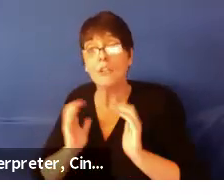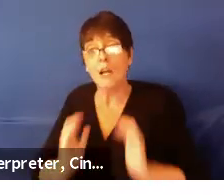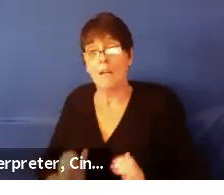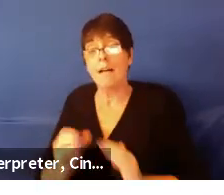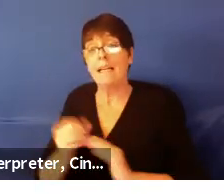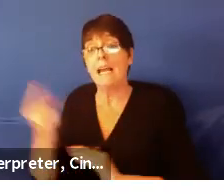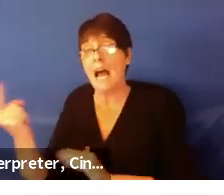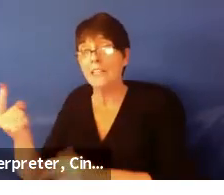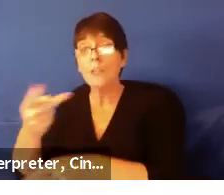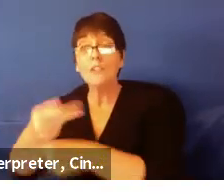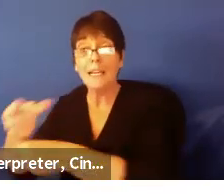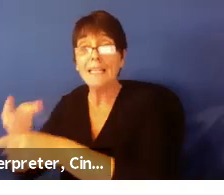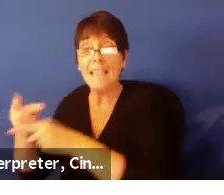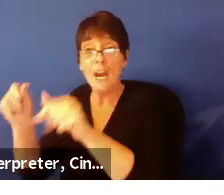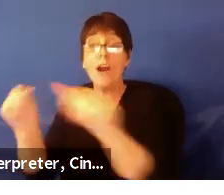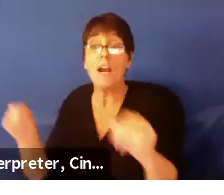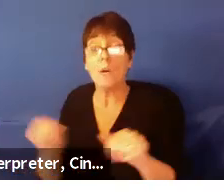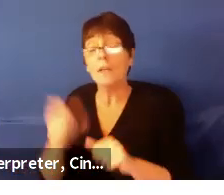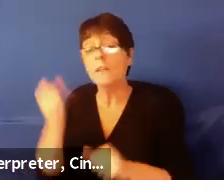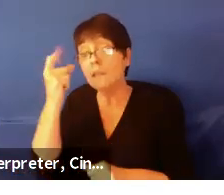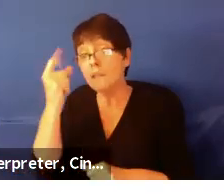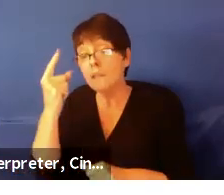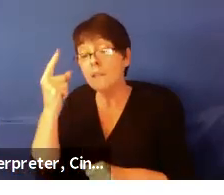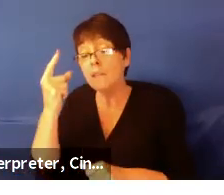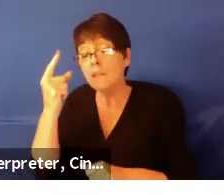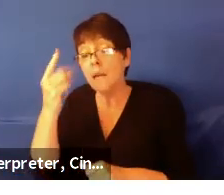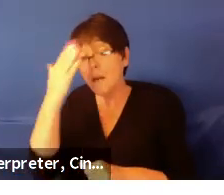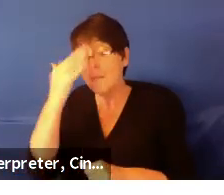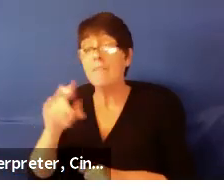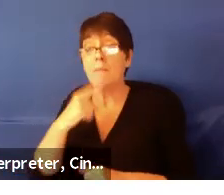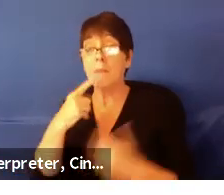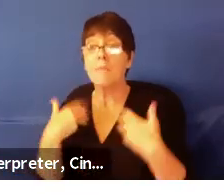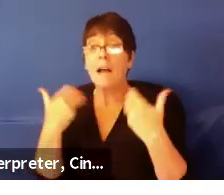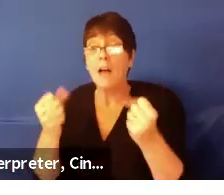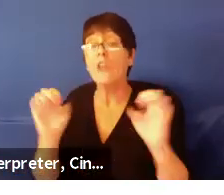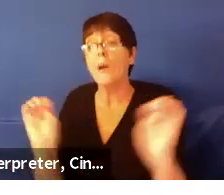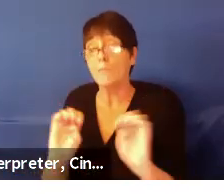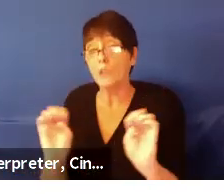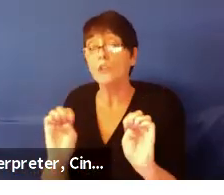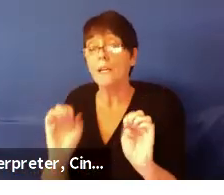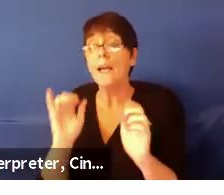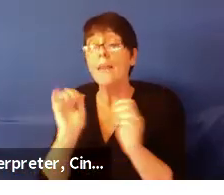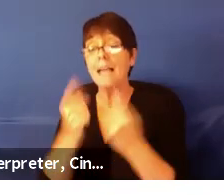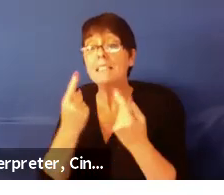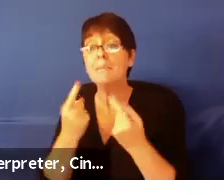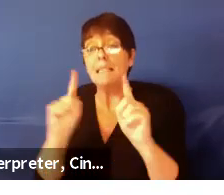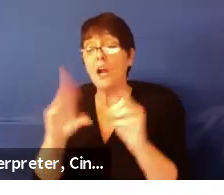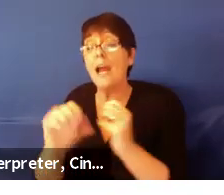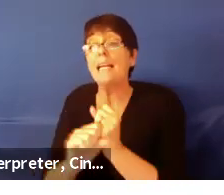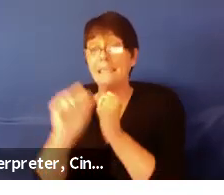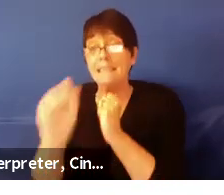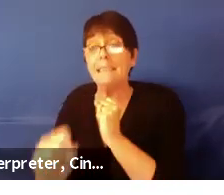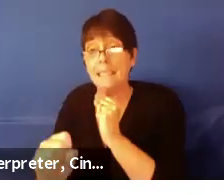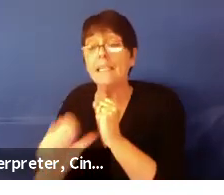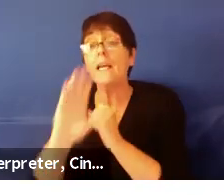isolation care area. Again, this is due to the public health emergency that has been declared and extended by